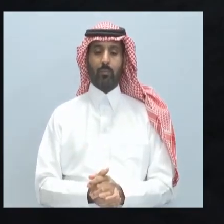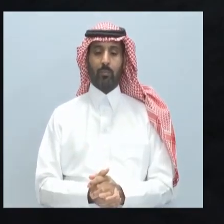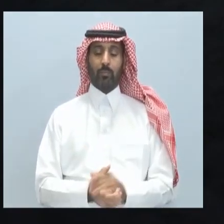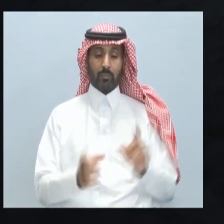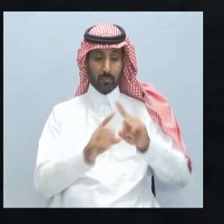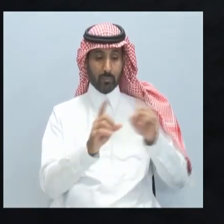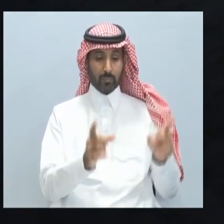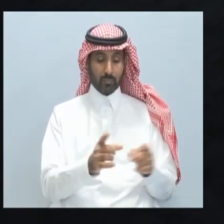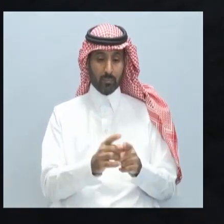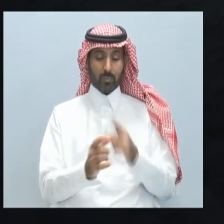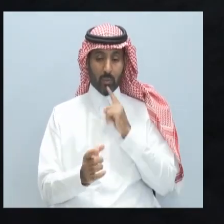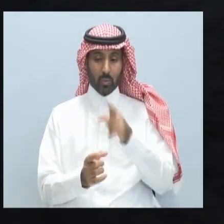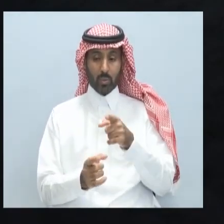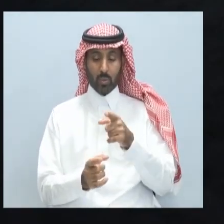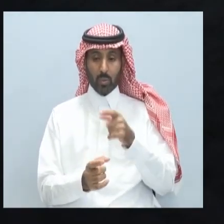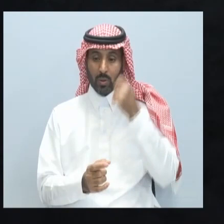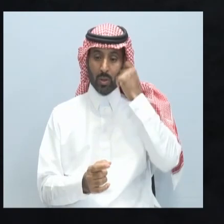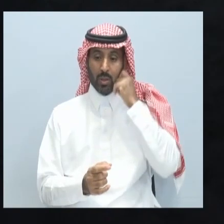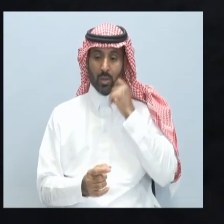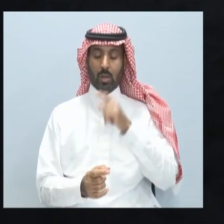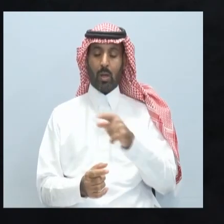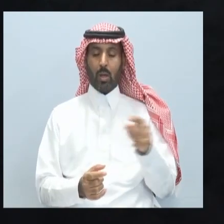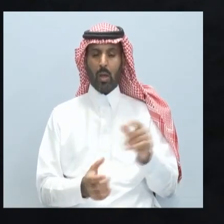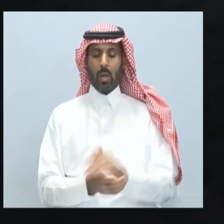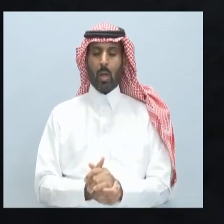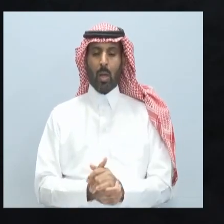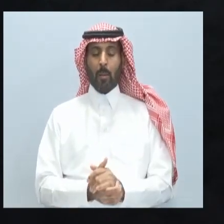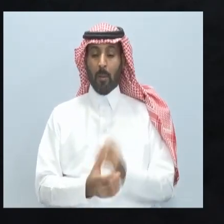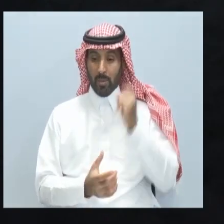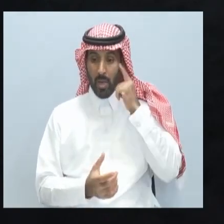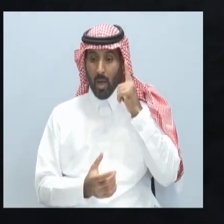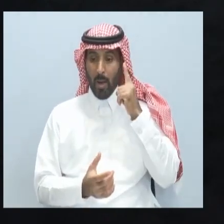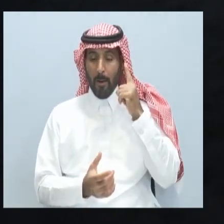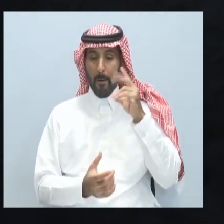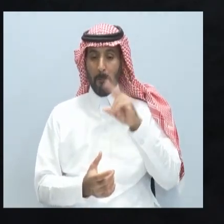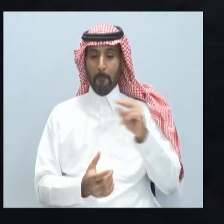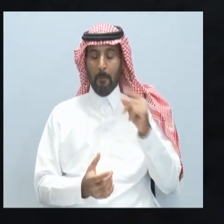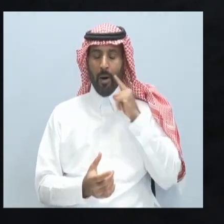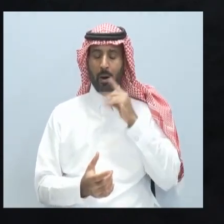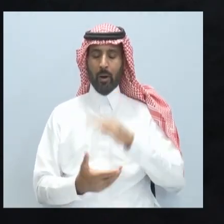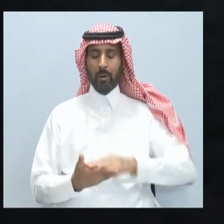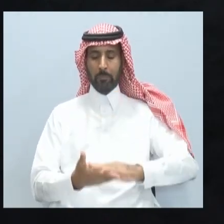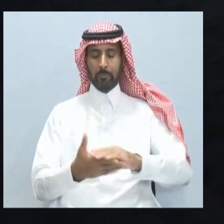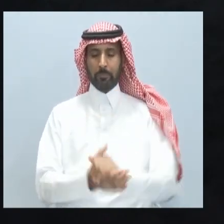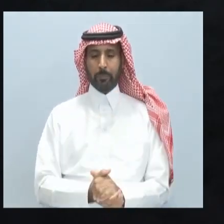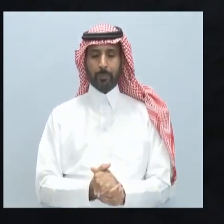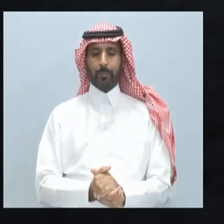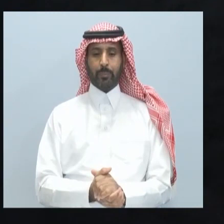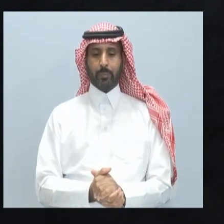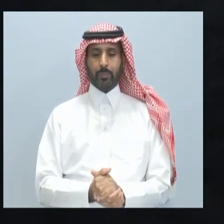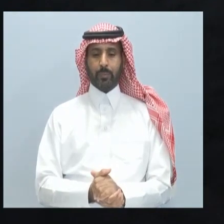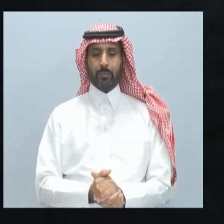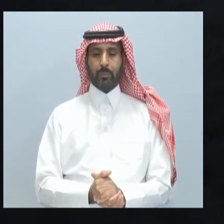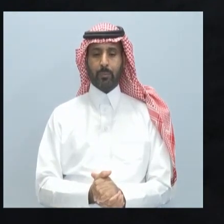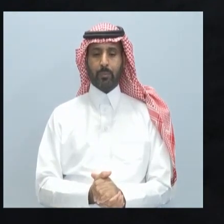here, I can say about the two girls that they are wise, they are helpful, they are